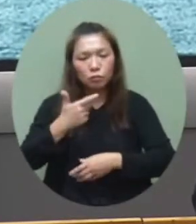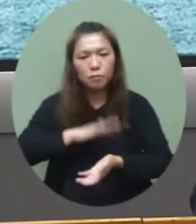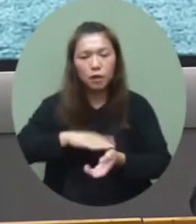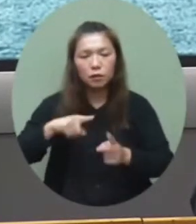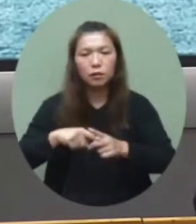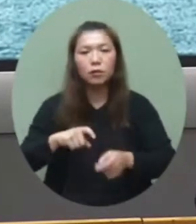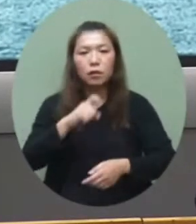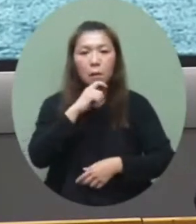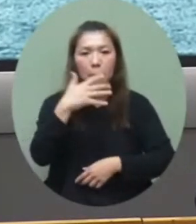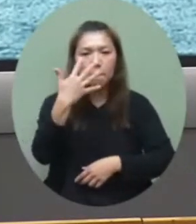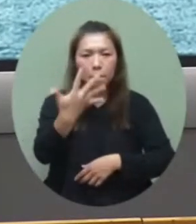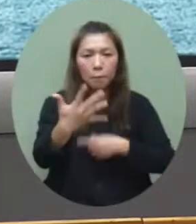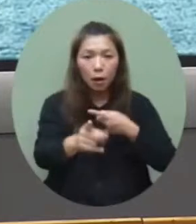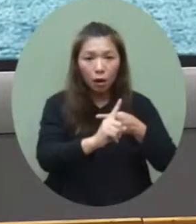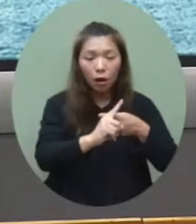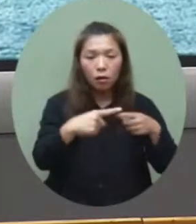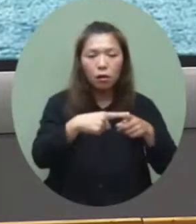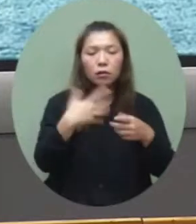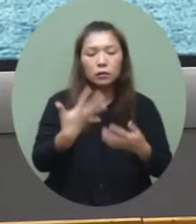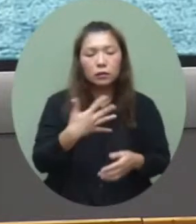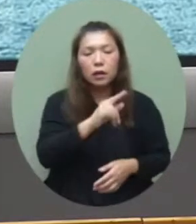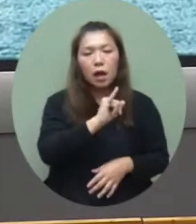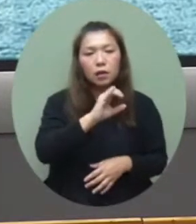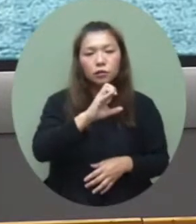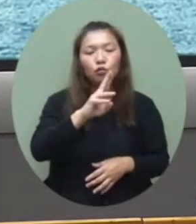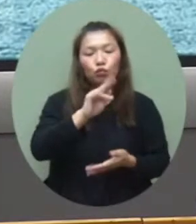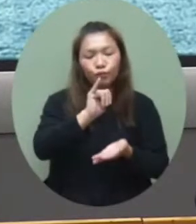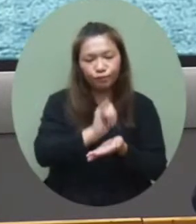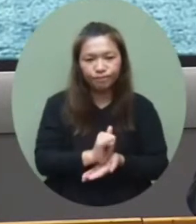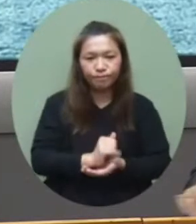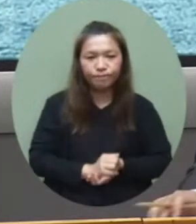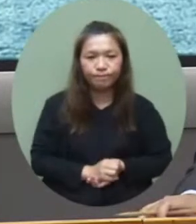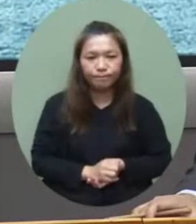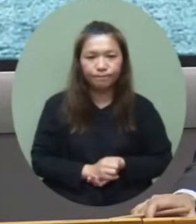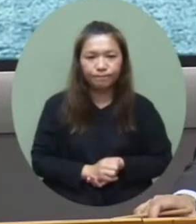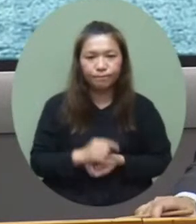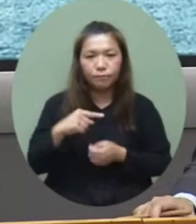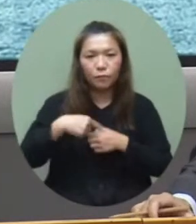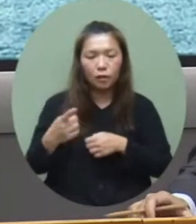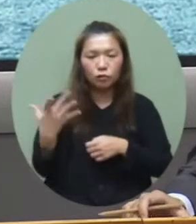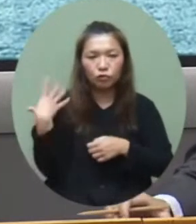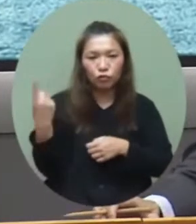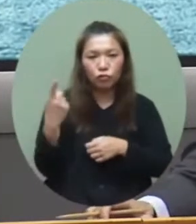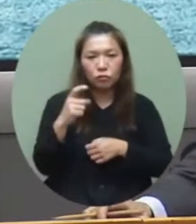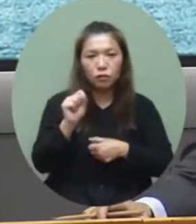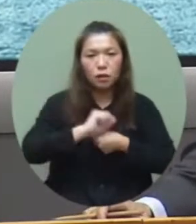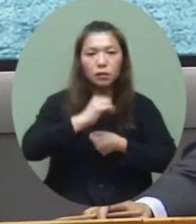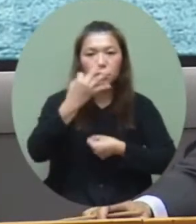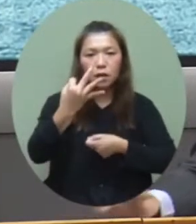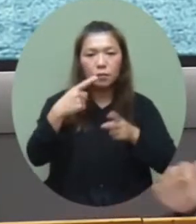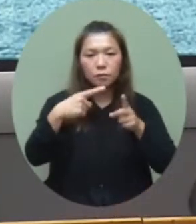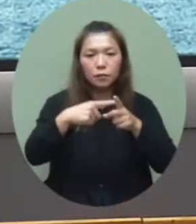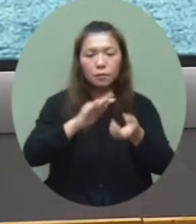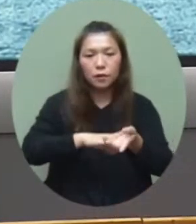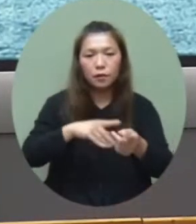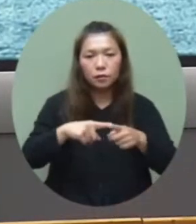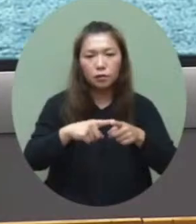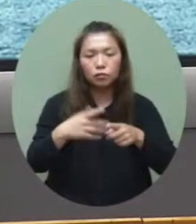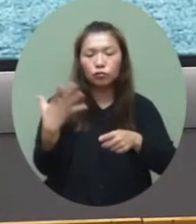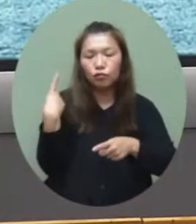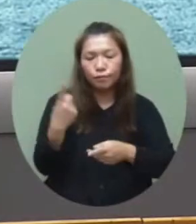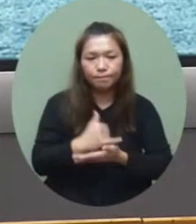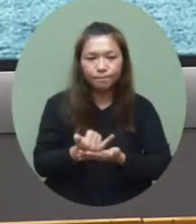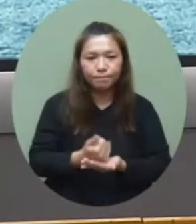in critical condition and 25 in serious condition, and 5 critical patients are now receiving care in intensive care